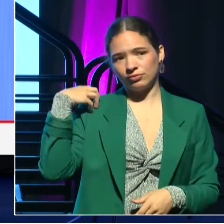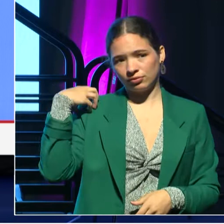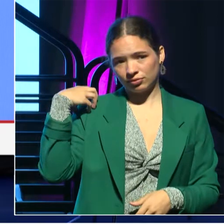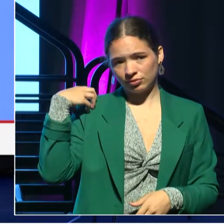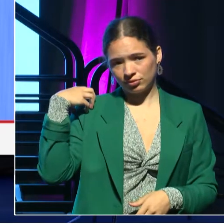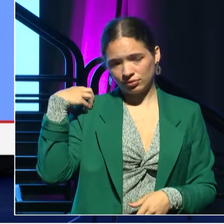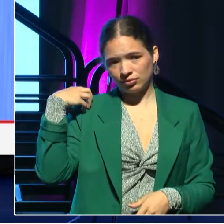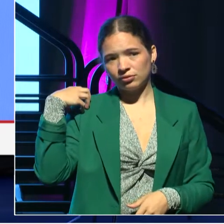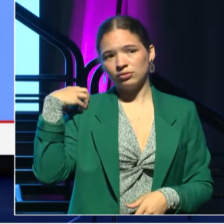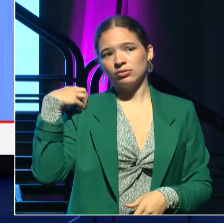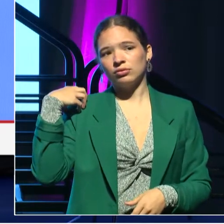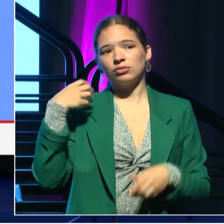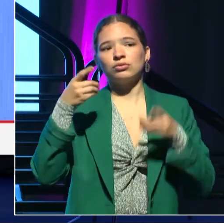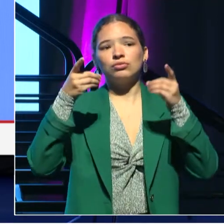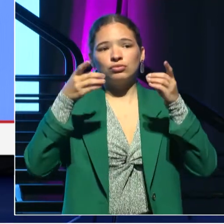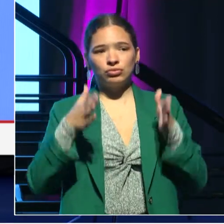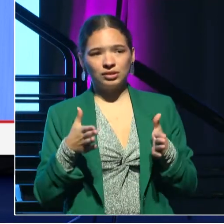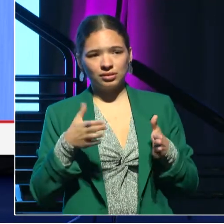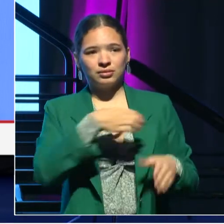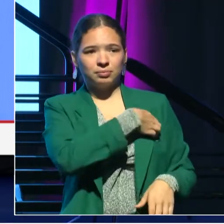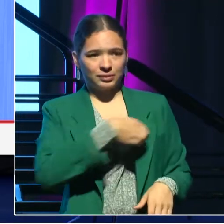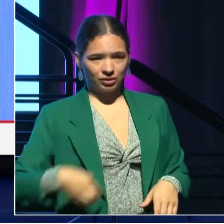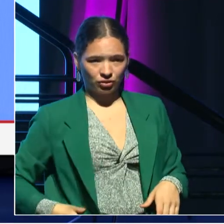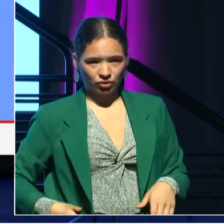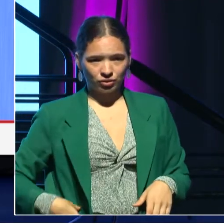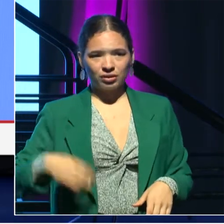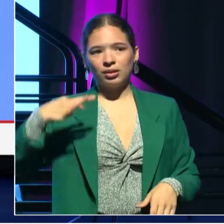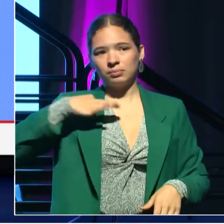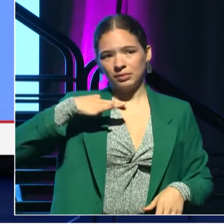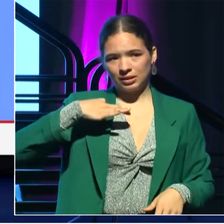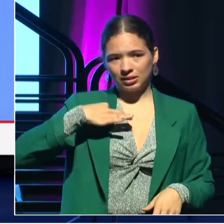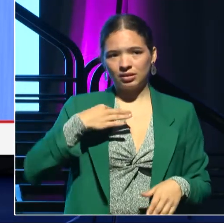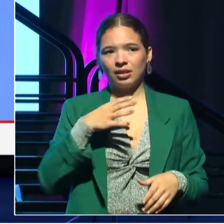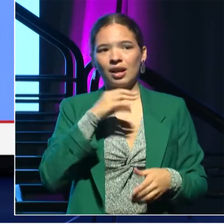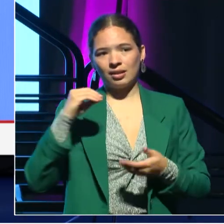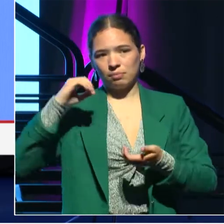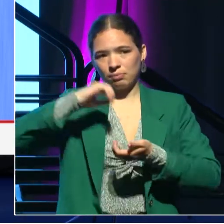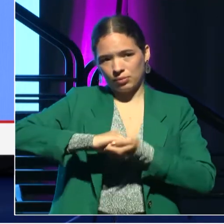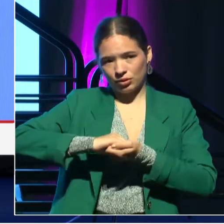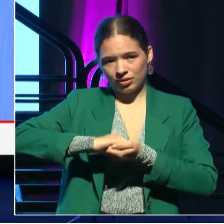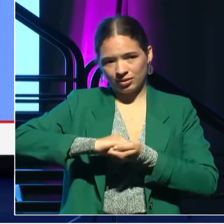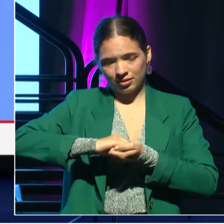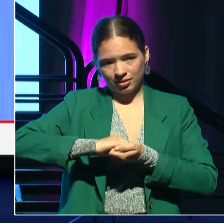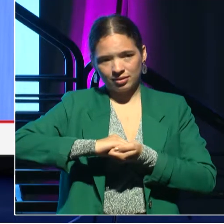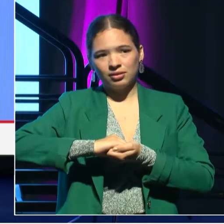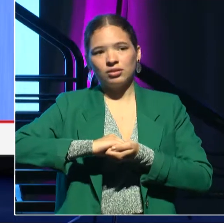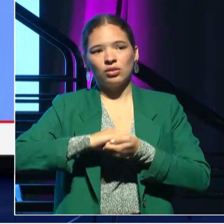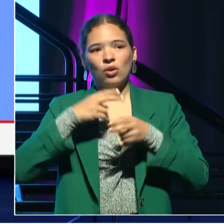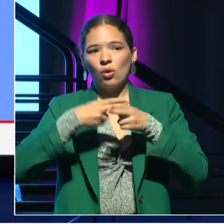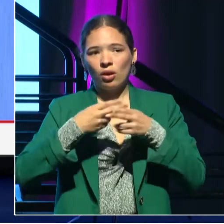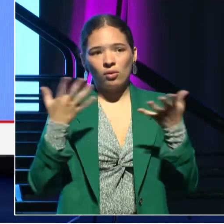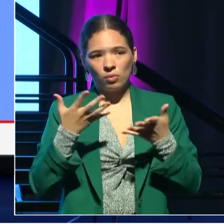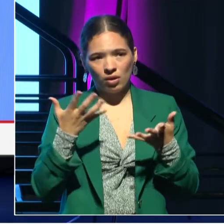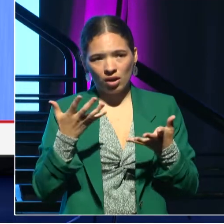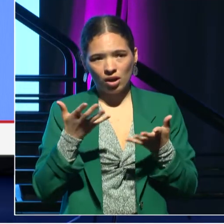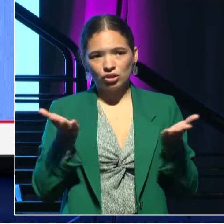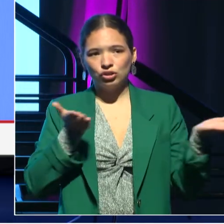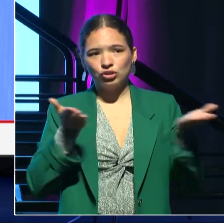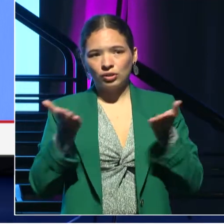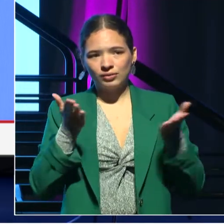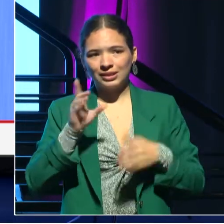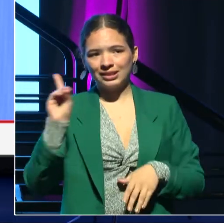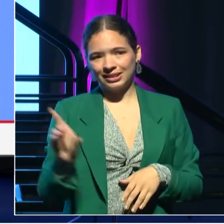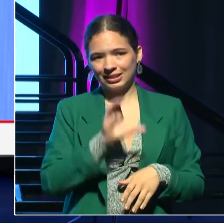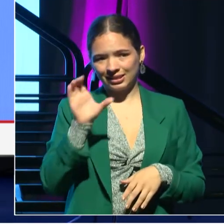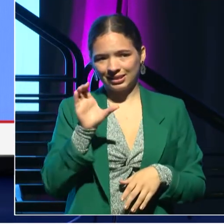of the Mayor's Office on Volunteerism and Partnerships, affectionately known as Serve DC. On behalf of our Mayor,